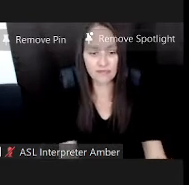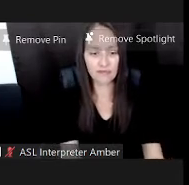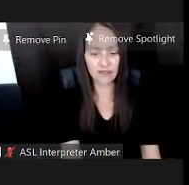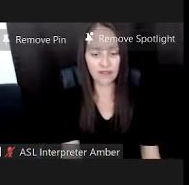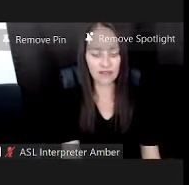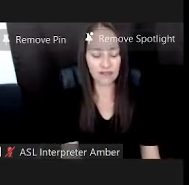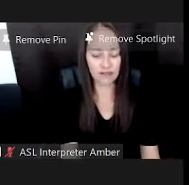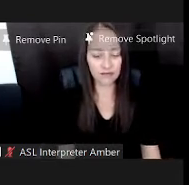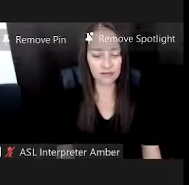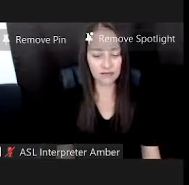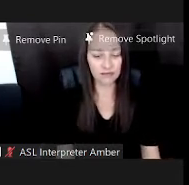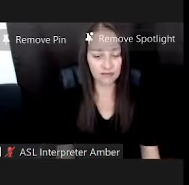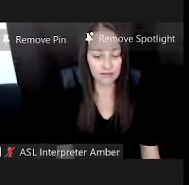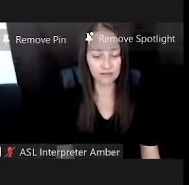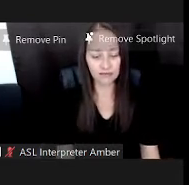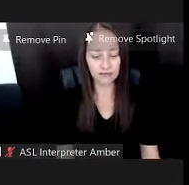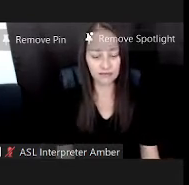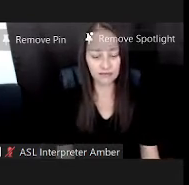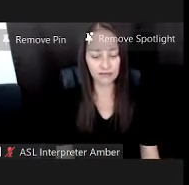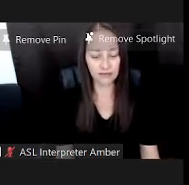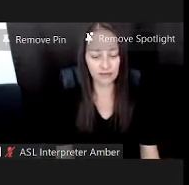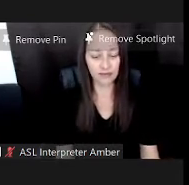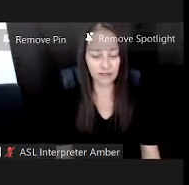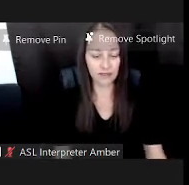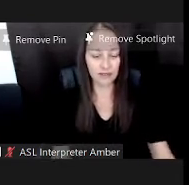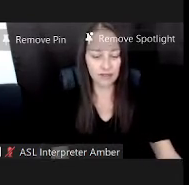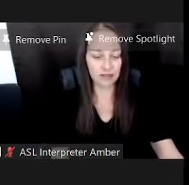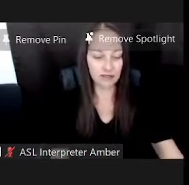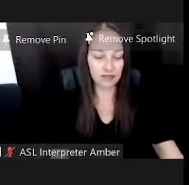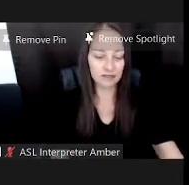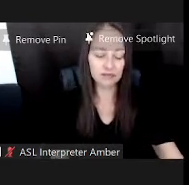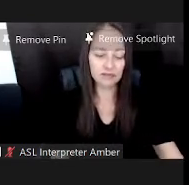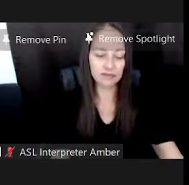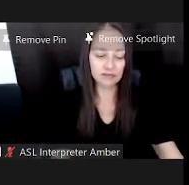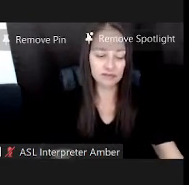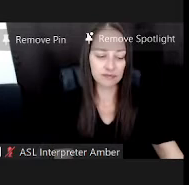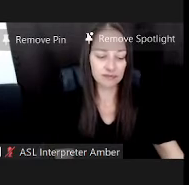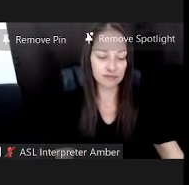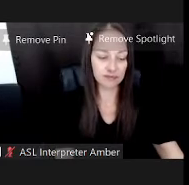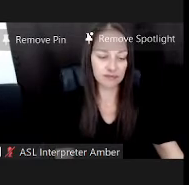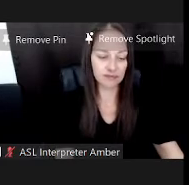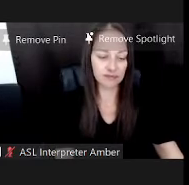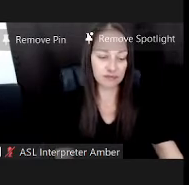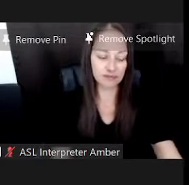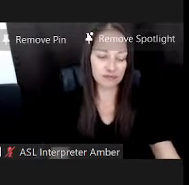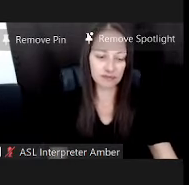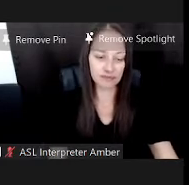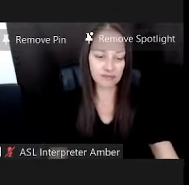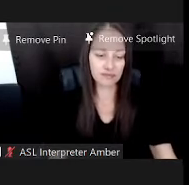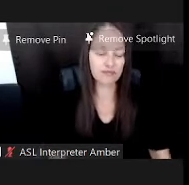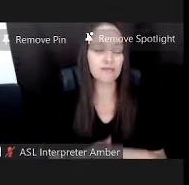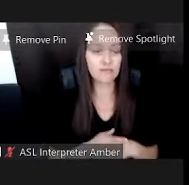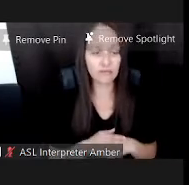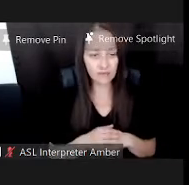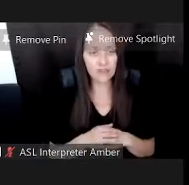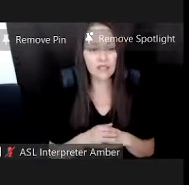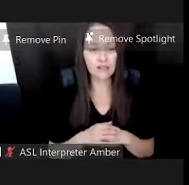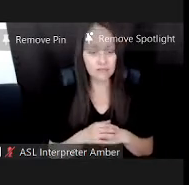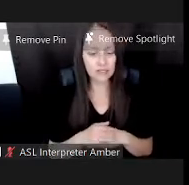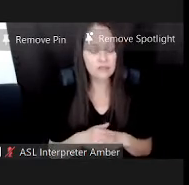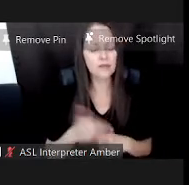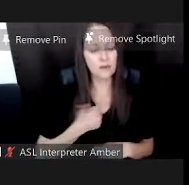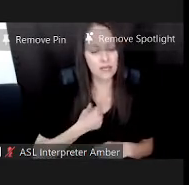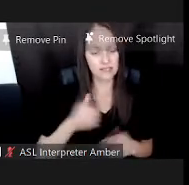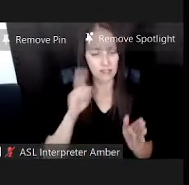this year been like? Like, one thing I'm struck specifically in the visual arts is I've been able to go to a few things where the object can arrive, but the